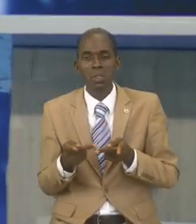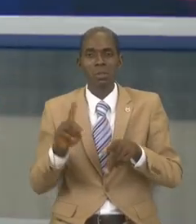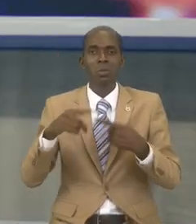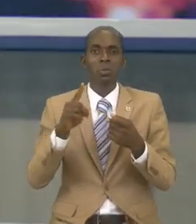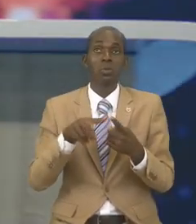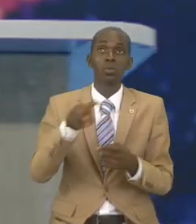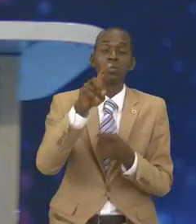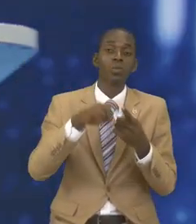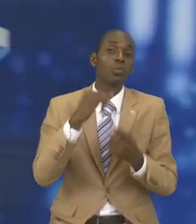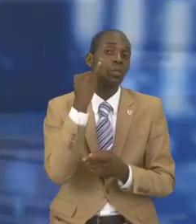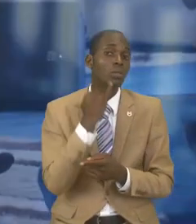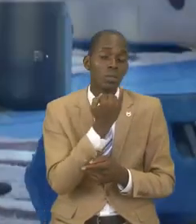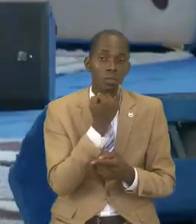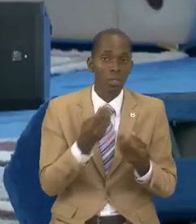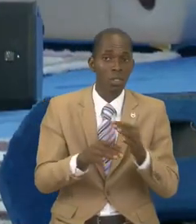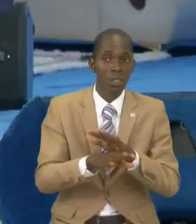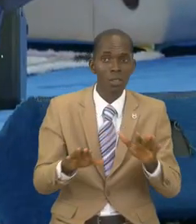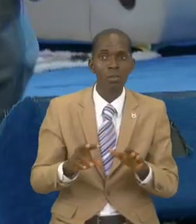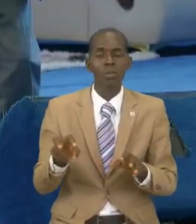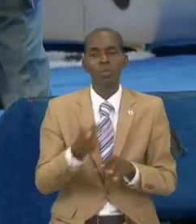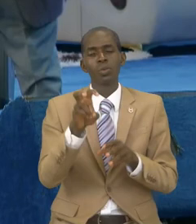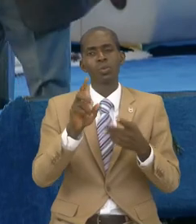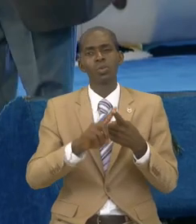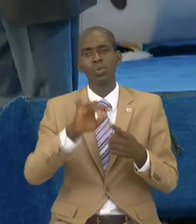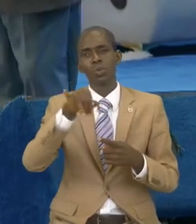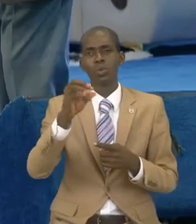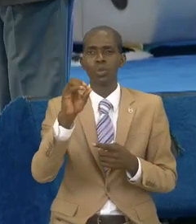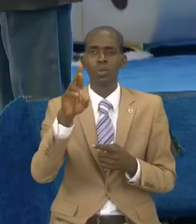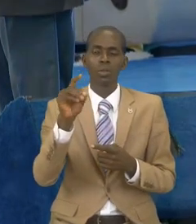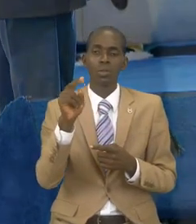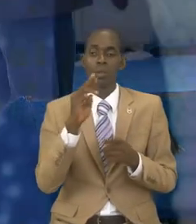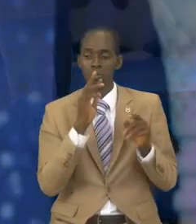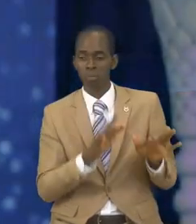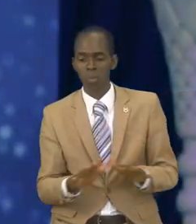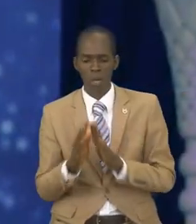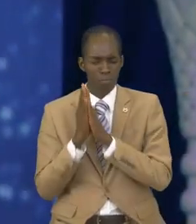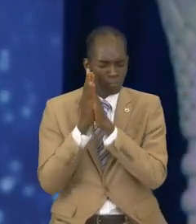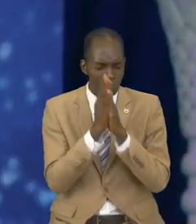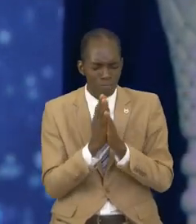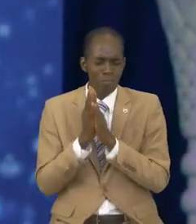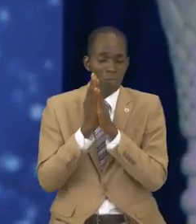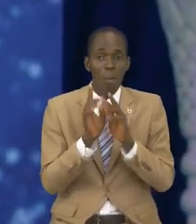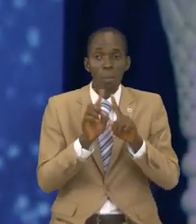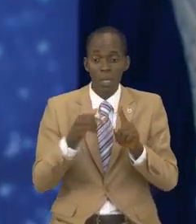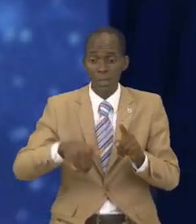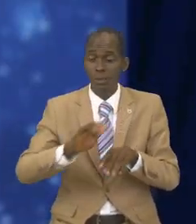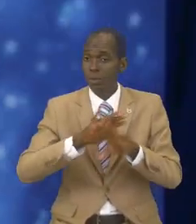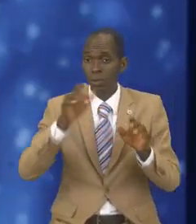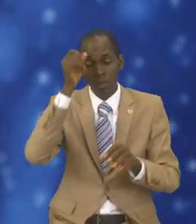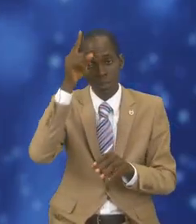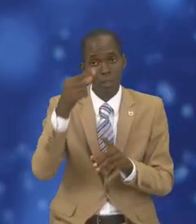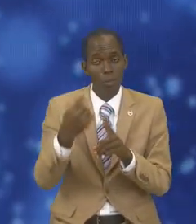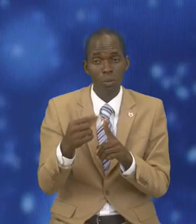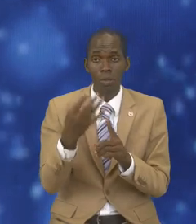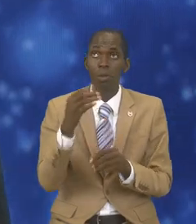And he goes to, you know, nearby river Jordan, praying, praying and praying. And he does not know the word of God. It's the